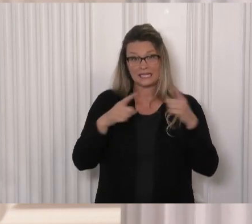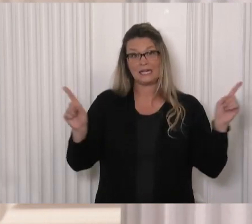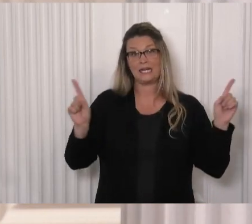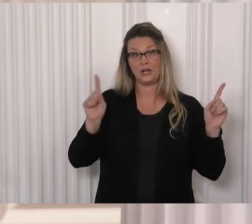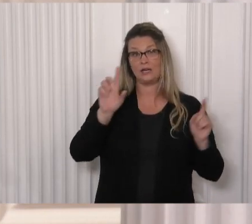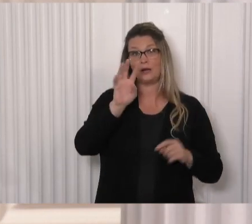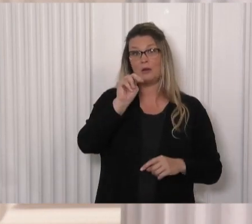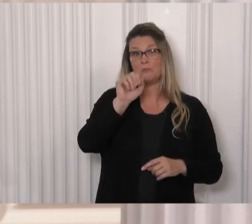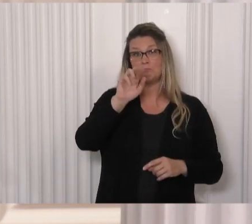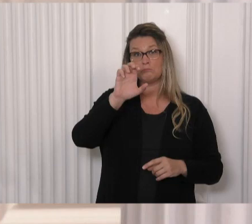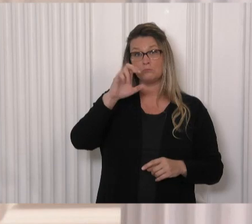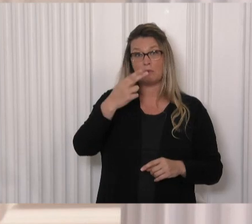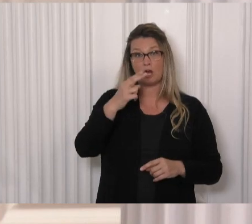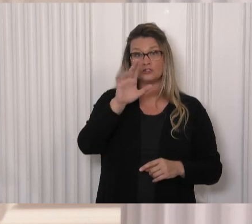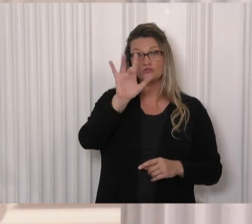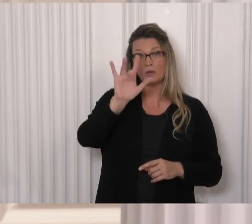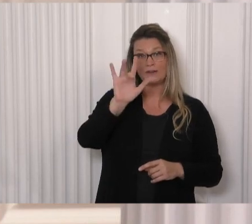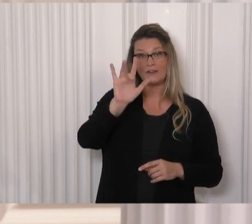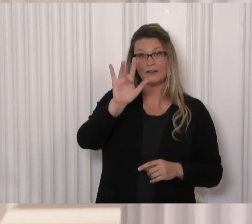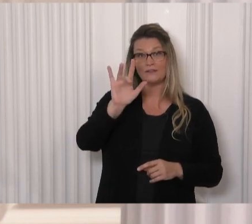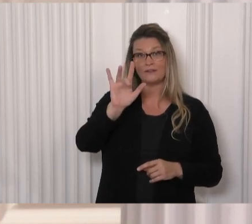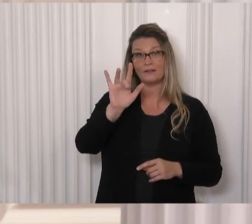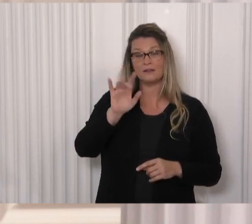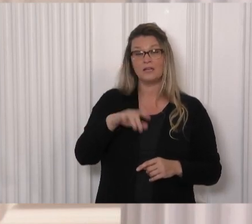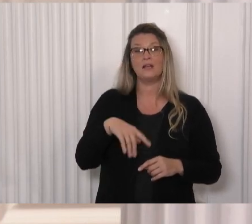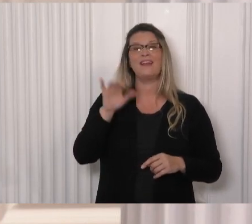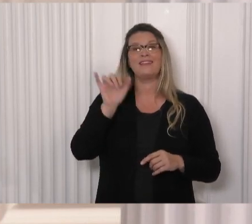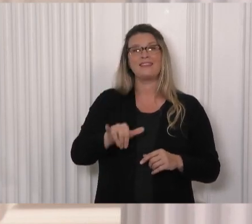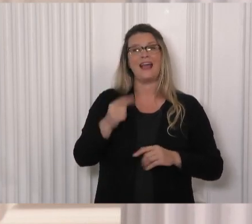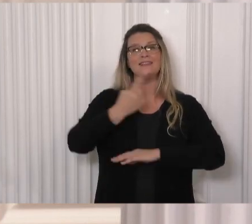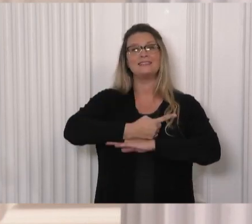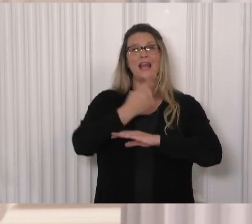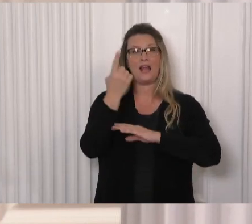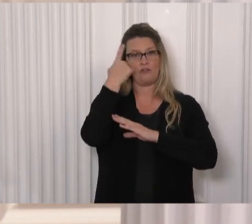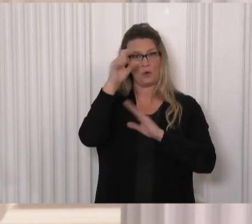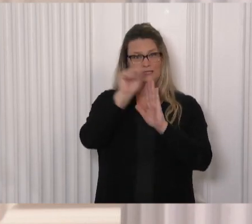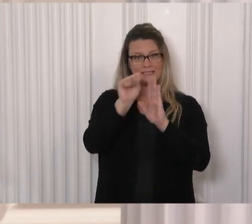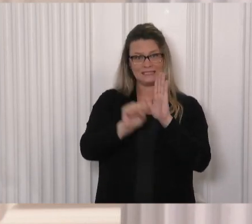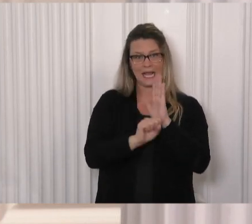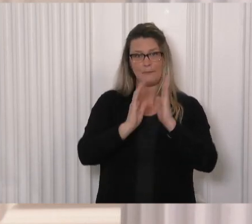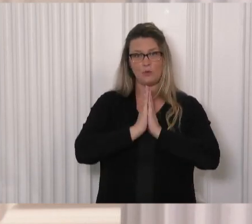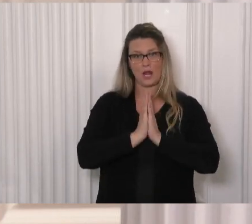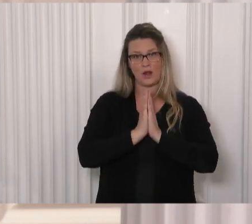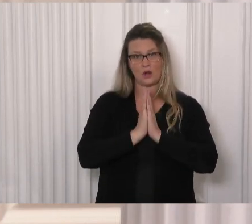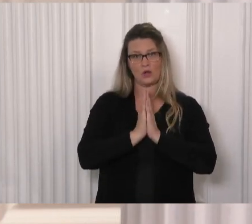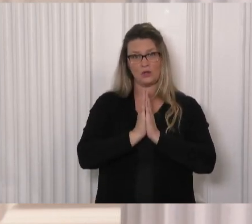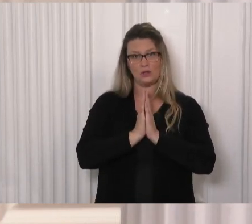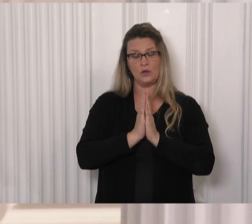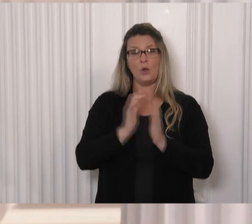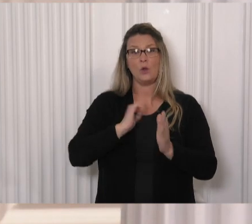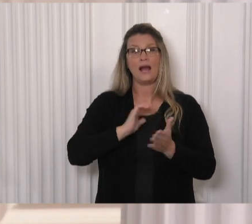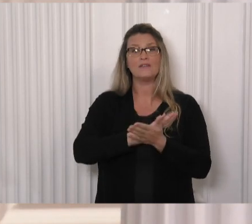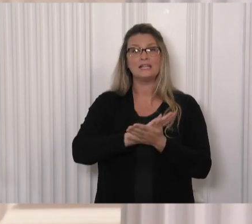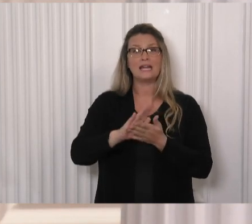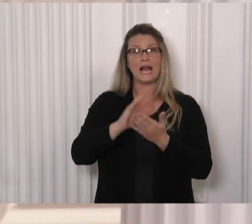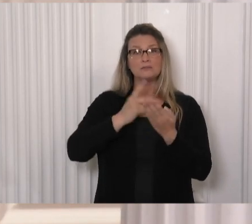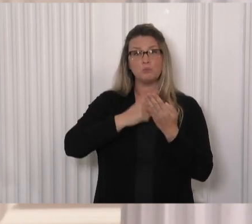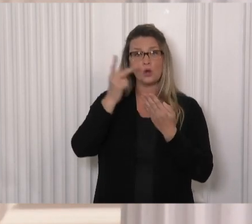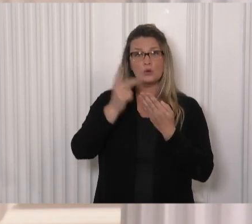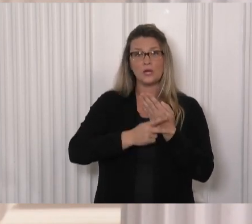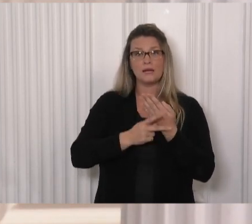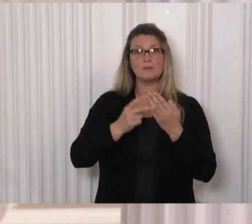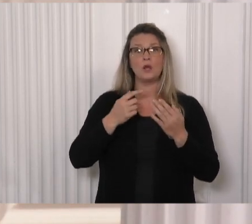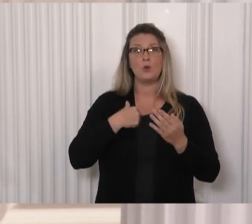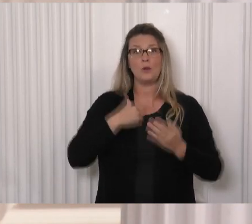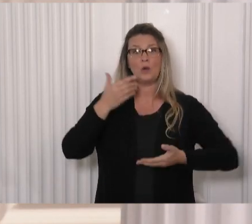March 25th, a day of state prayer. And we're going to have a nice program, and we're going to invite all of our religious